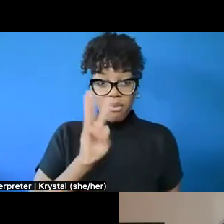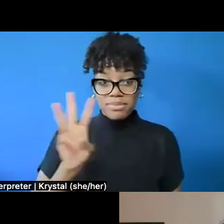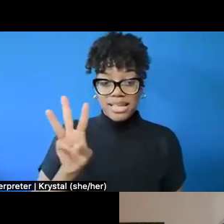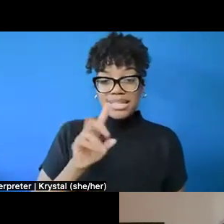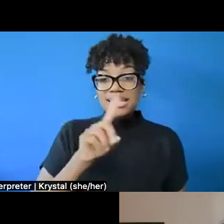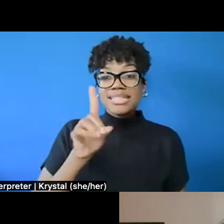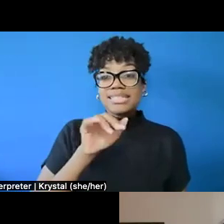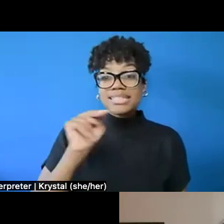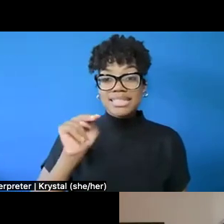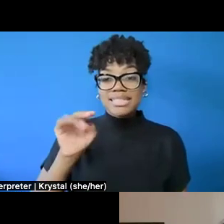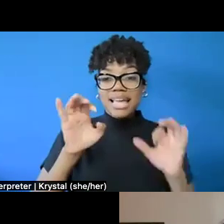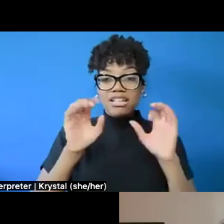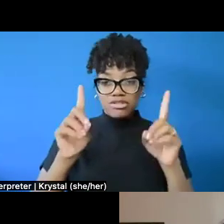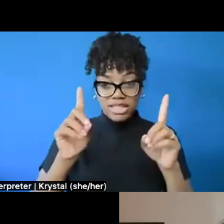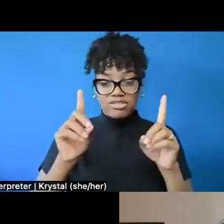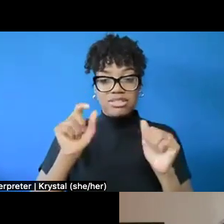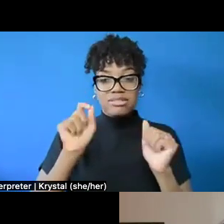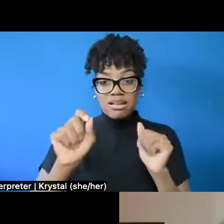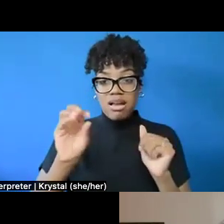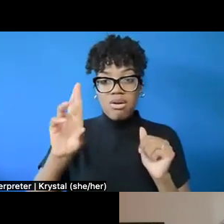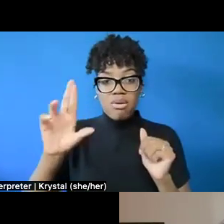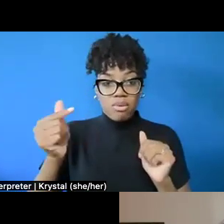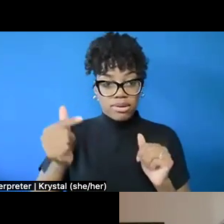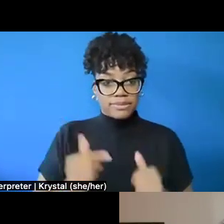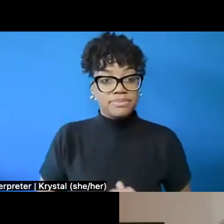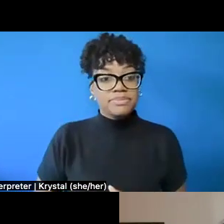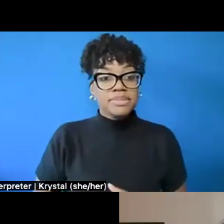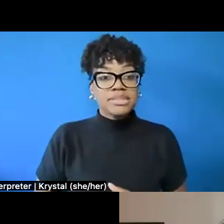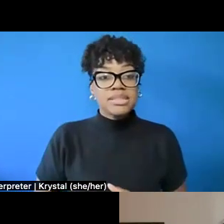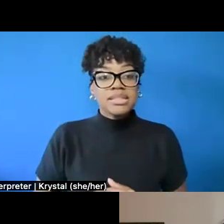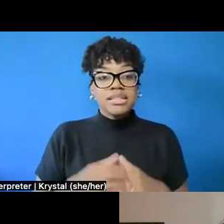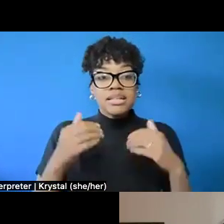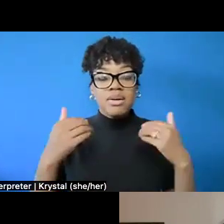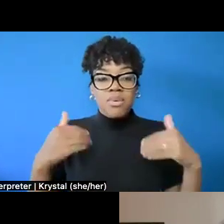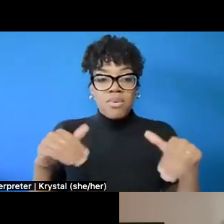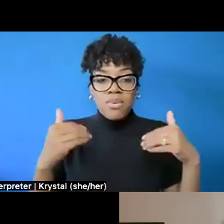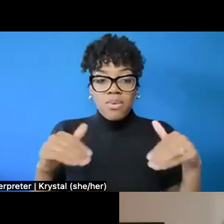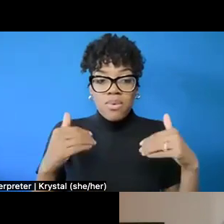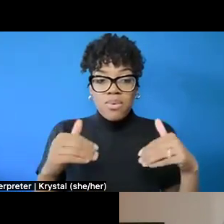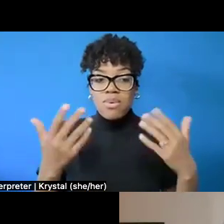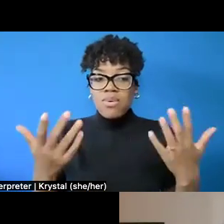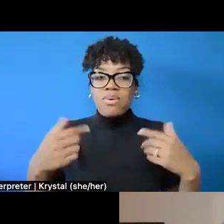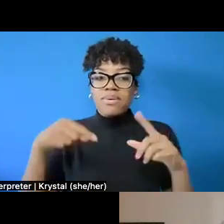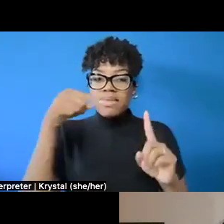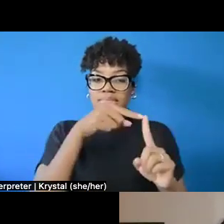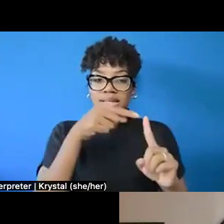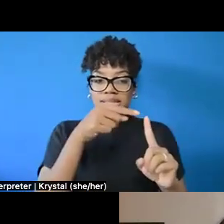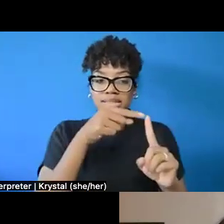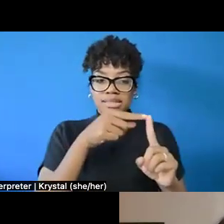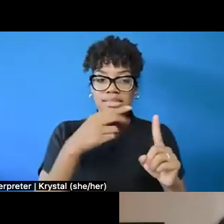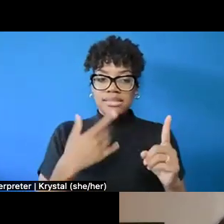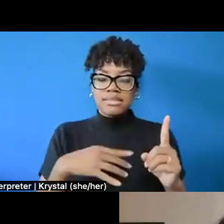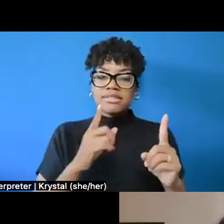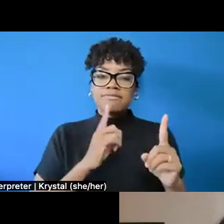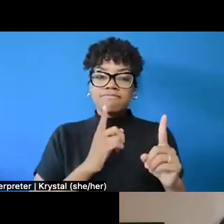of this lesson, right, it's a mixer where students take on different roles, and basically they meet various Black